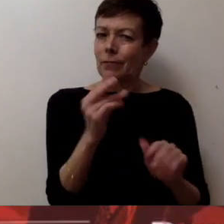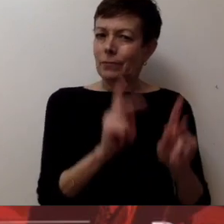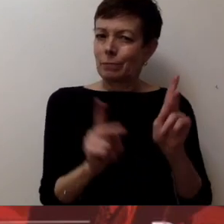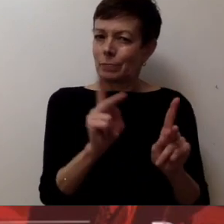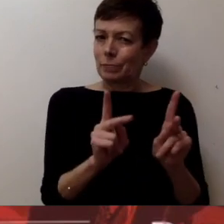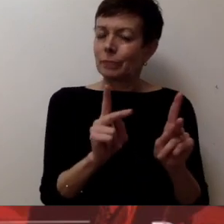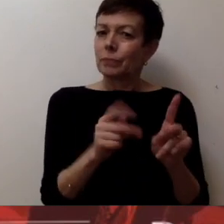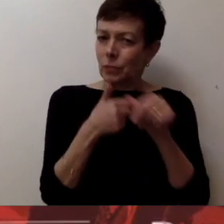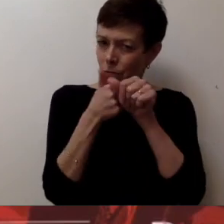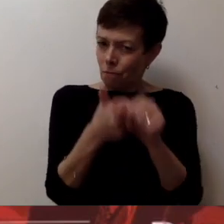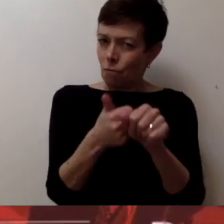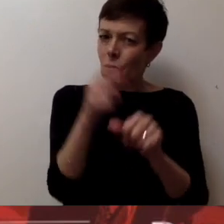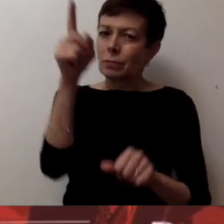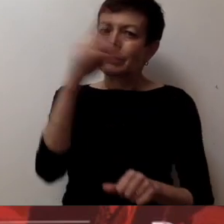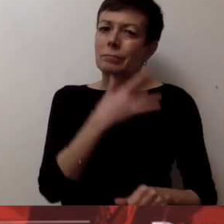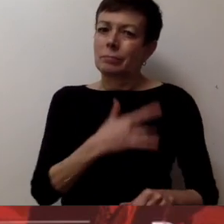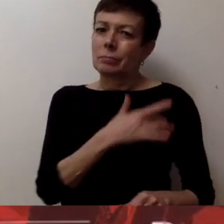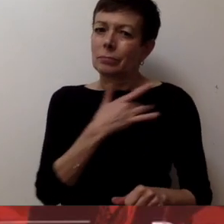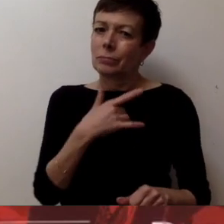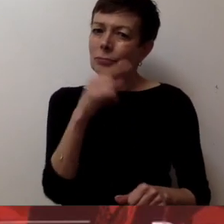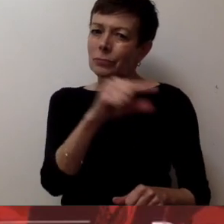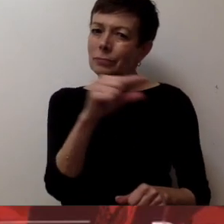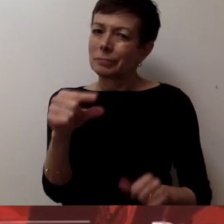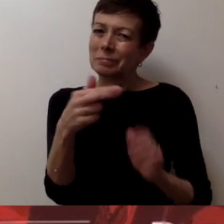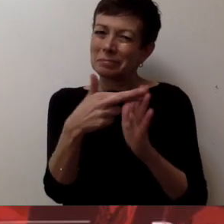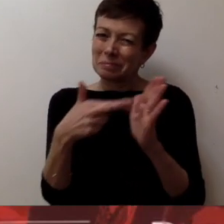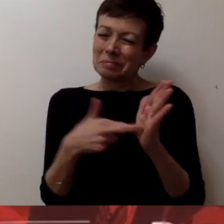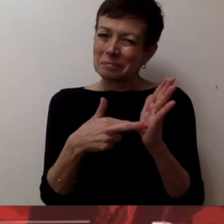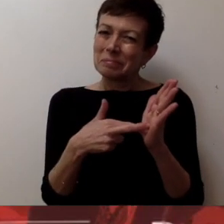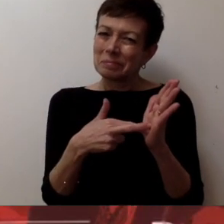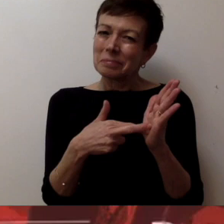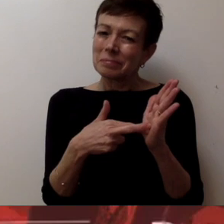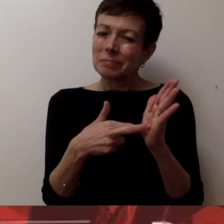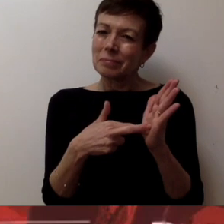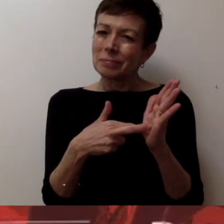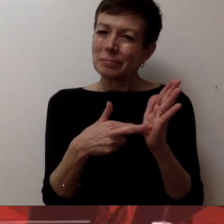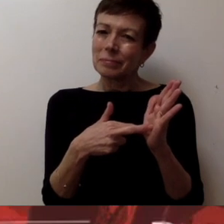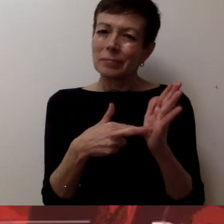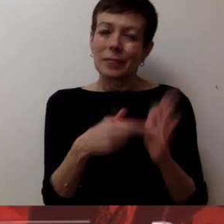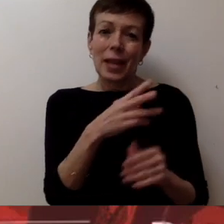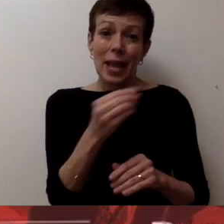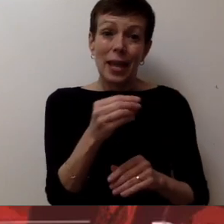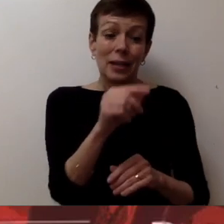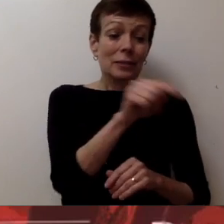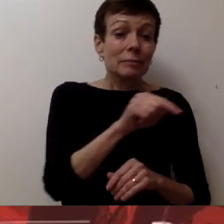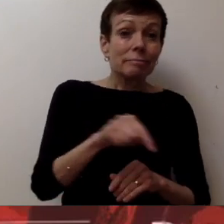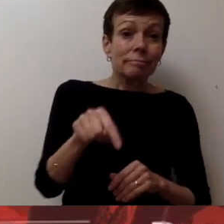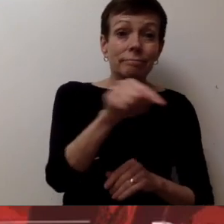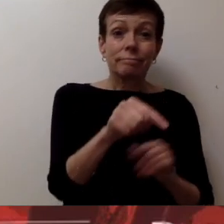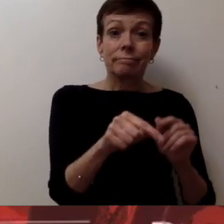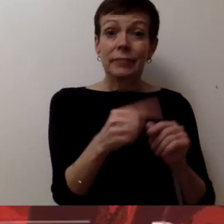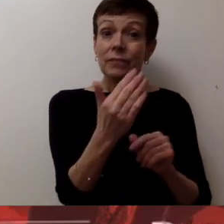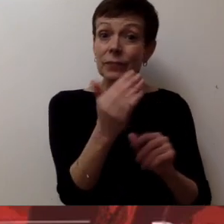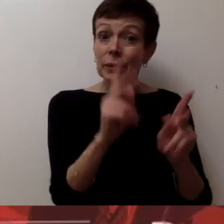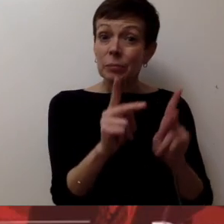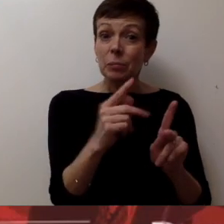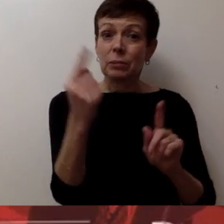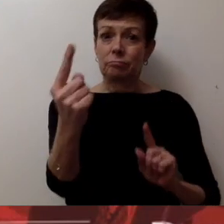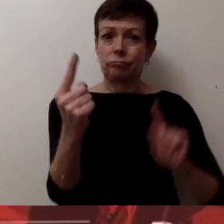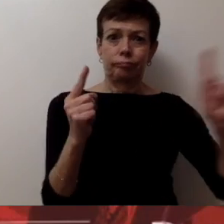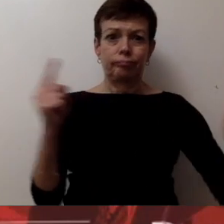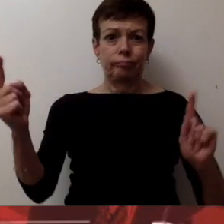provincial protocols and that members of the members within that group remain physically distanced. Coming to